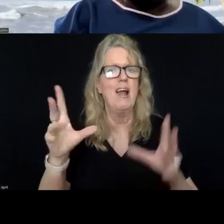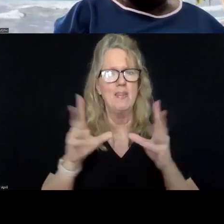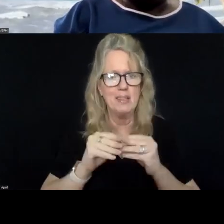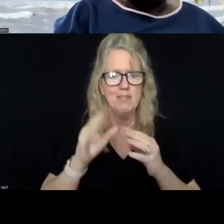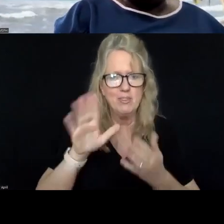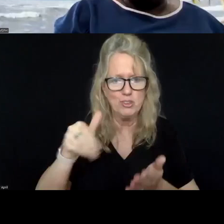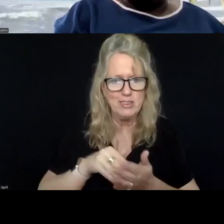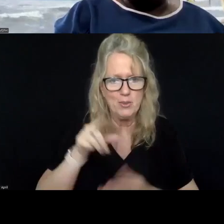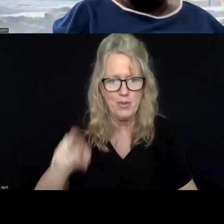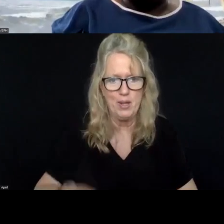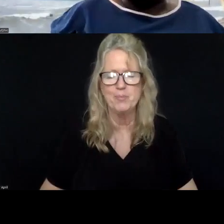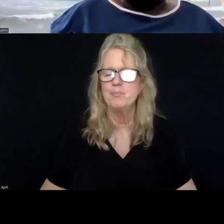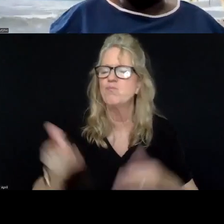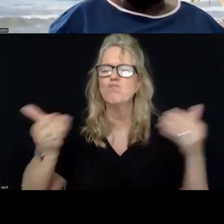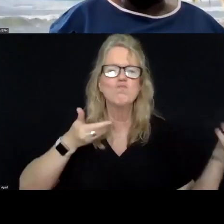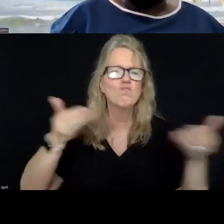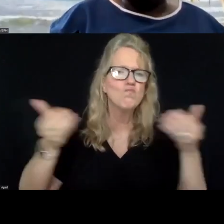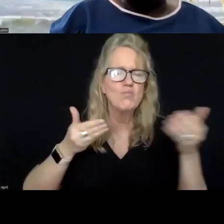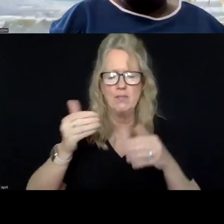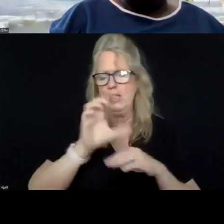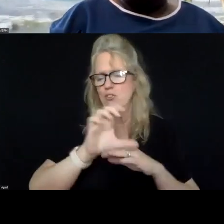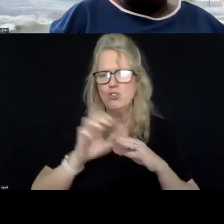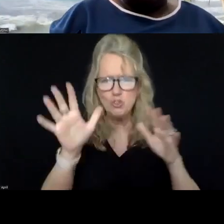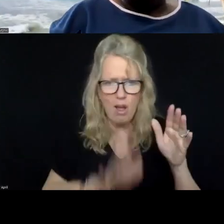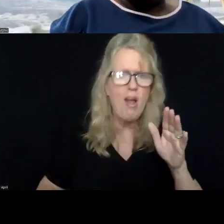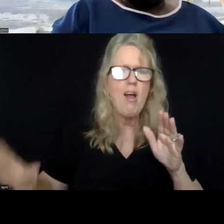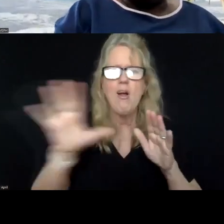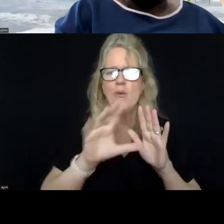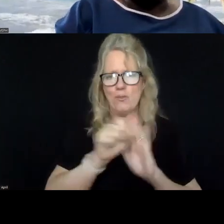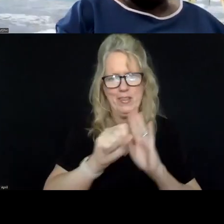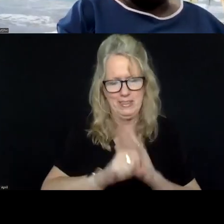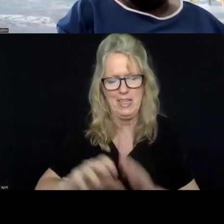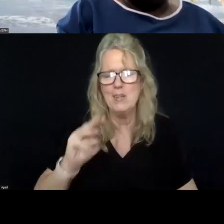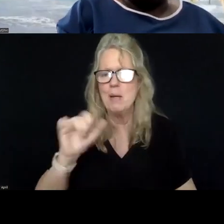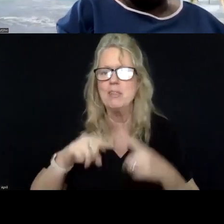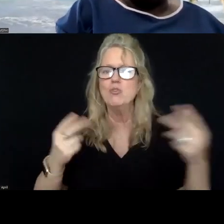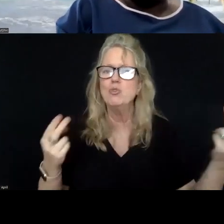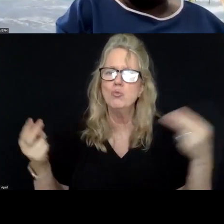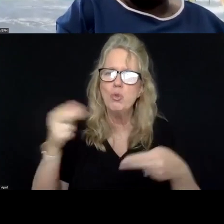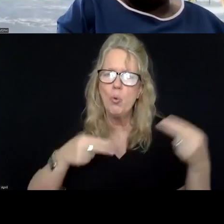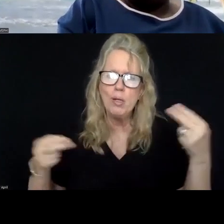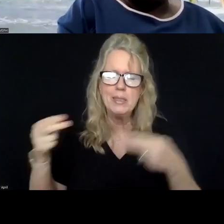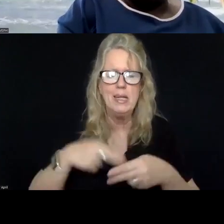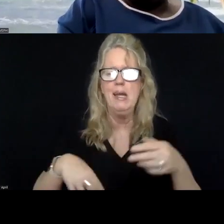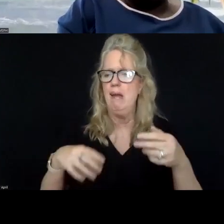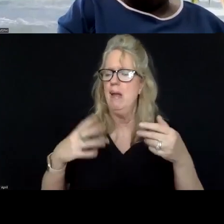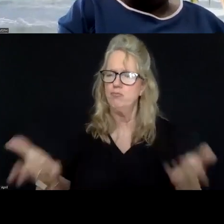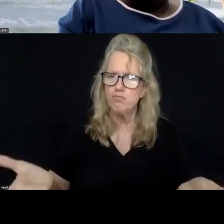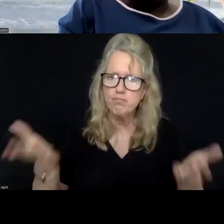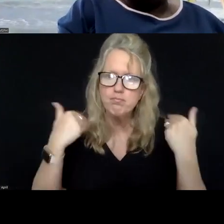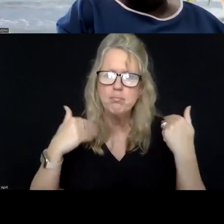we invited churches across the state of Mississippi to join in and come and have